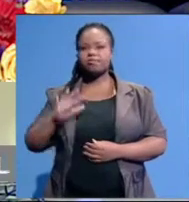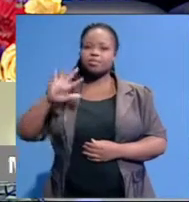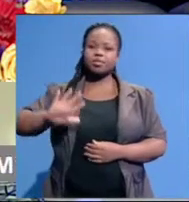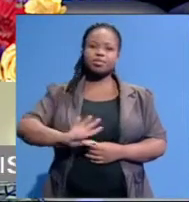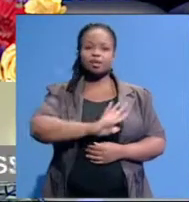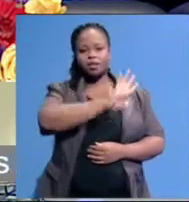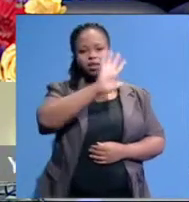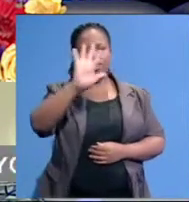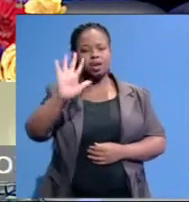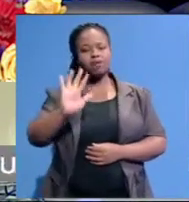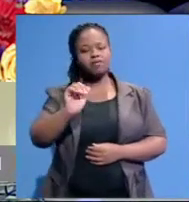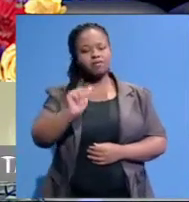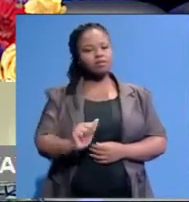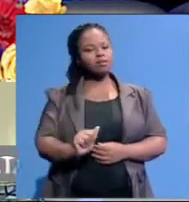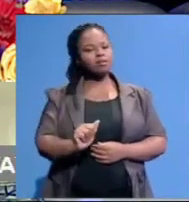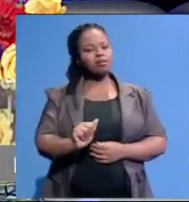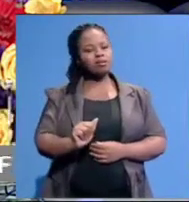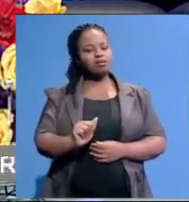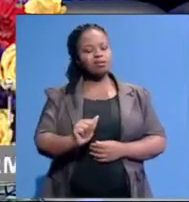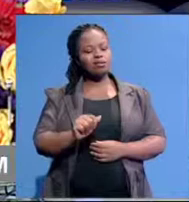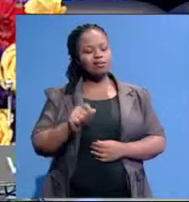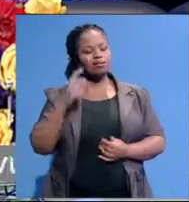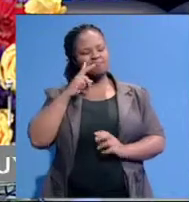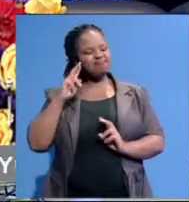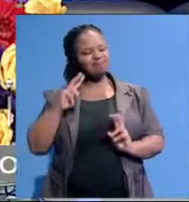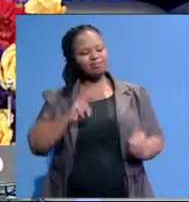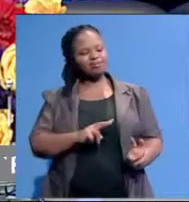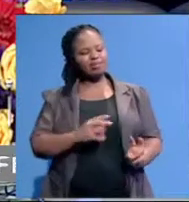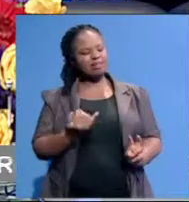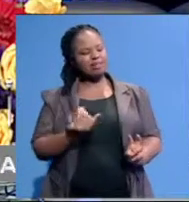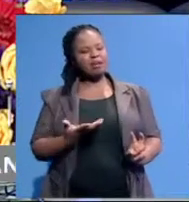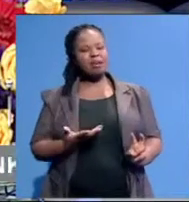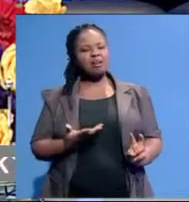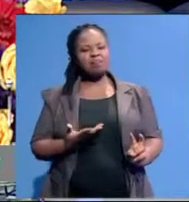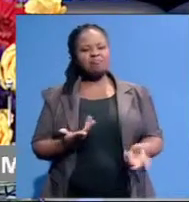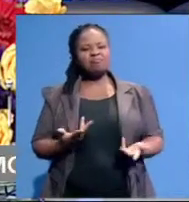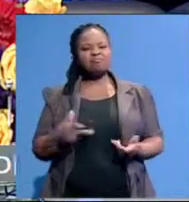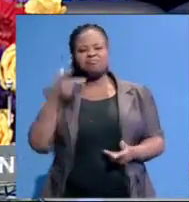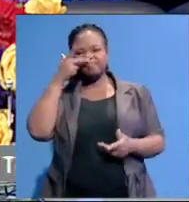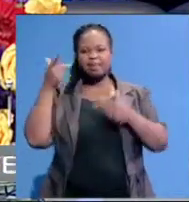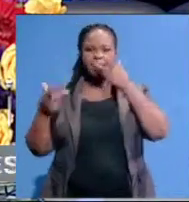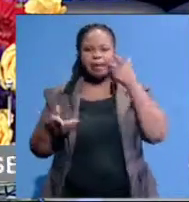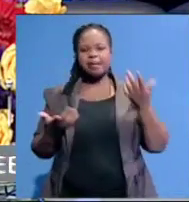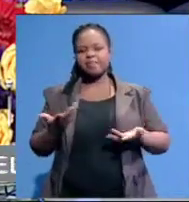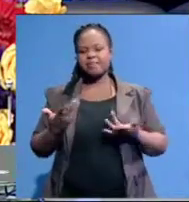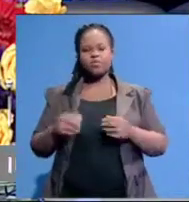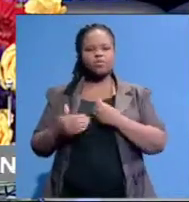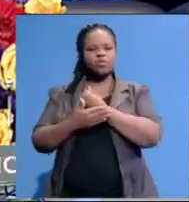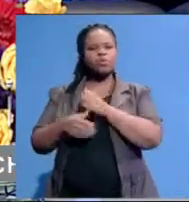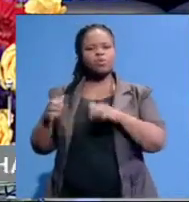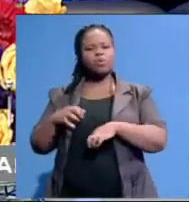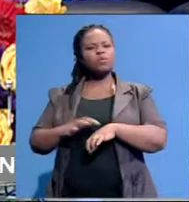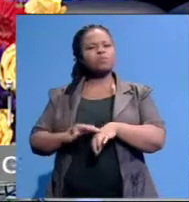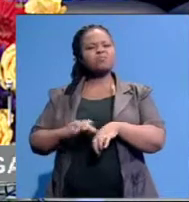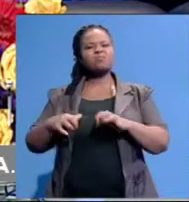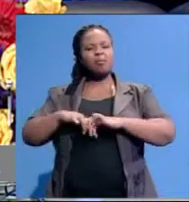continent was seen as enemy to the apartheid regime, and the apartheid regime saw the rest of the